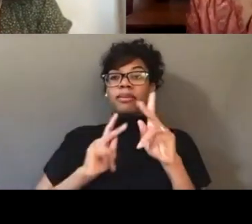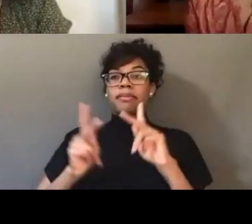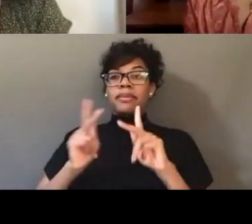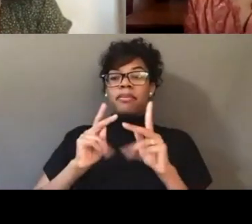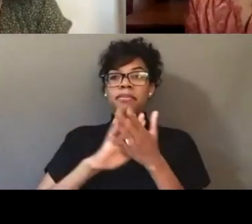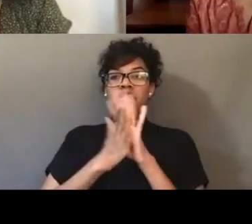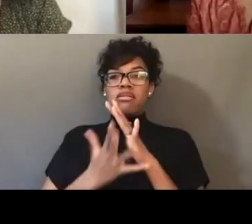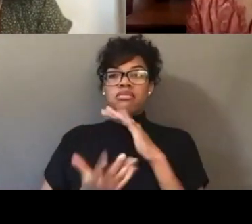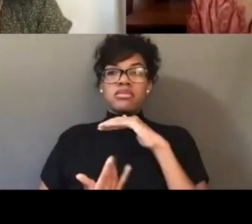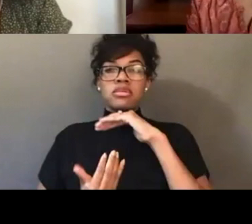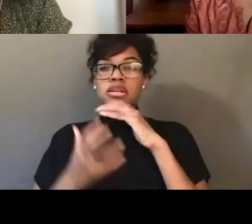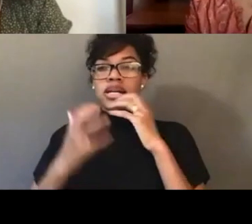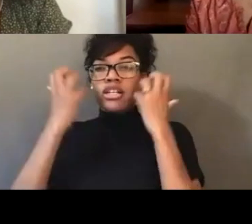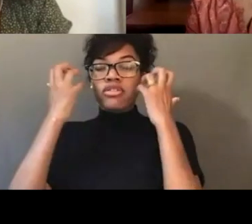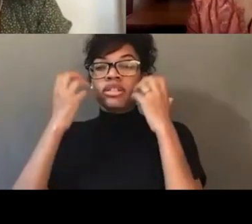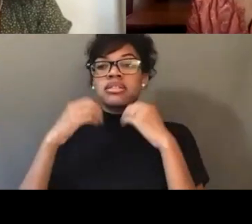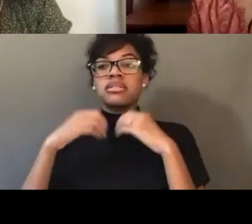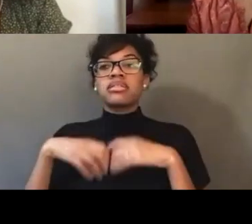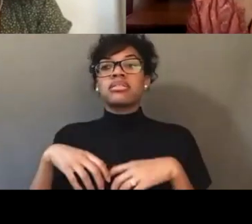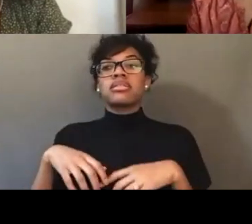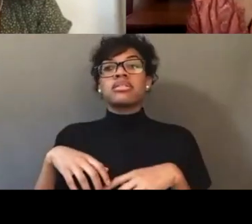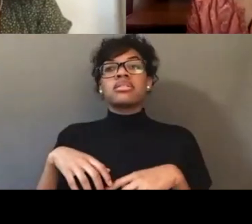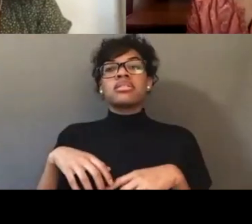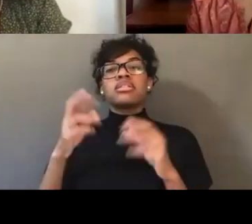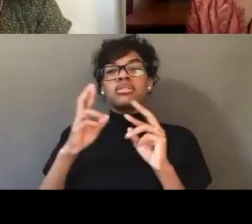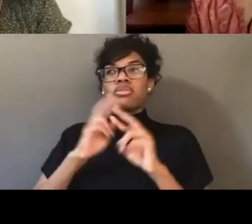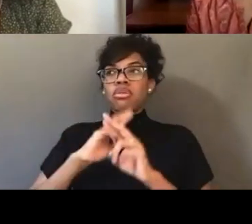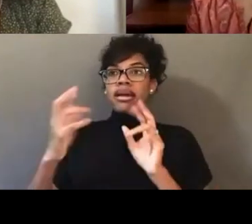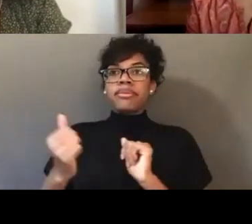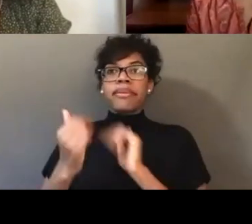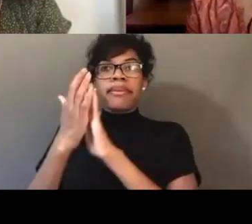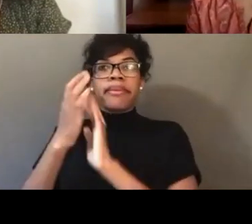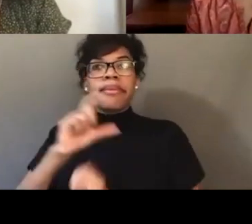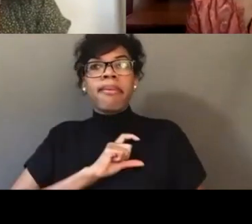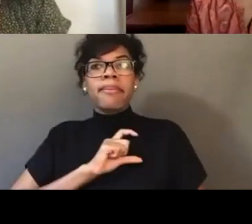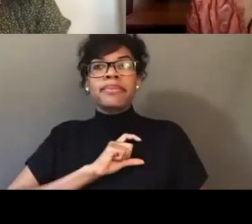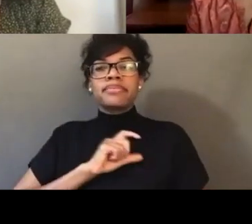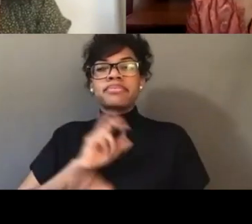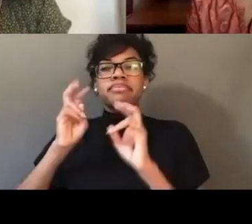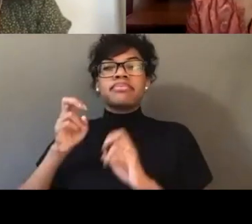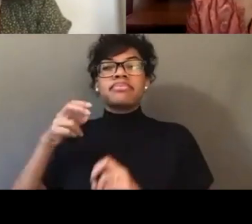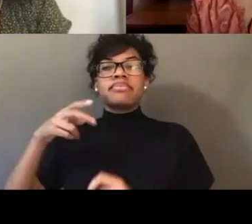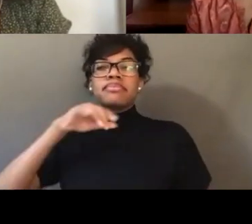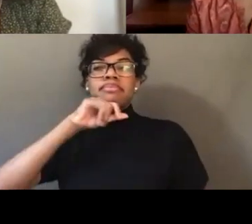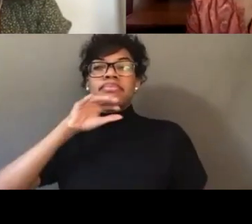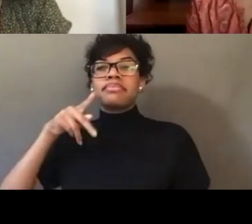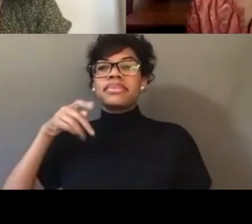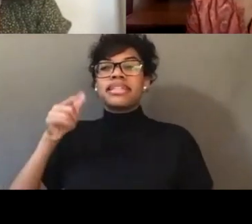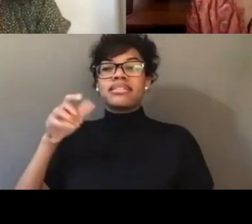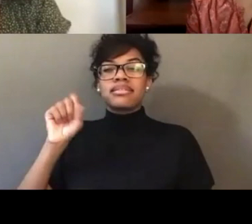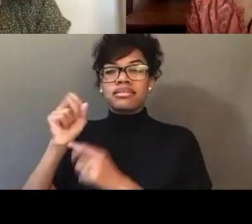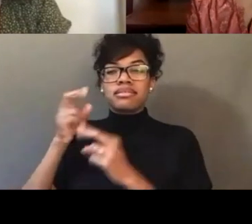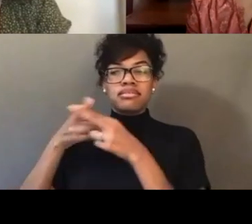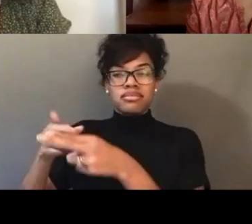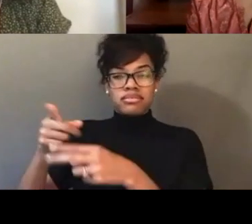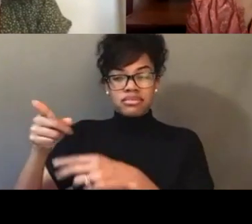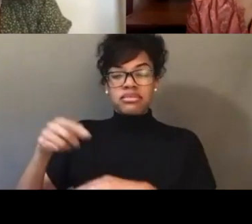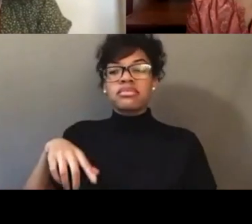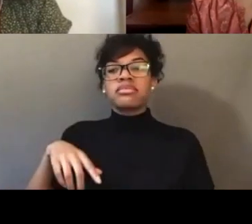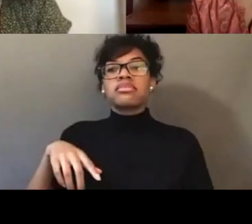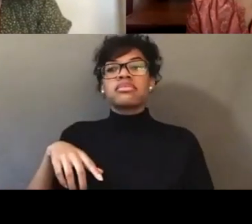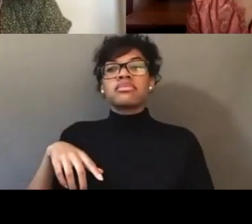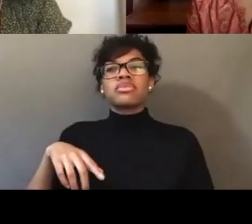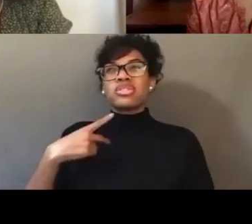ready to confront, you know, like the pigs. That's important. But she says that she wrote organization means commitment